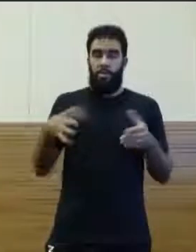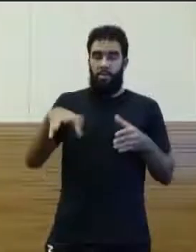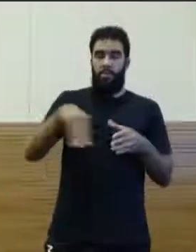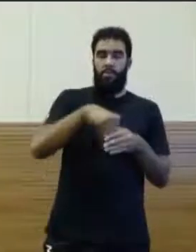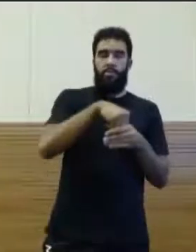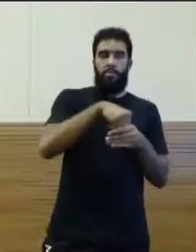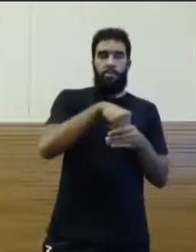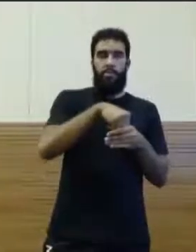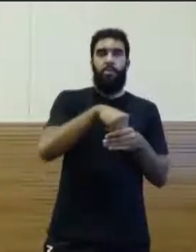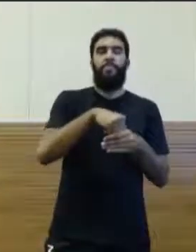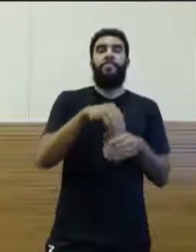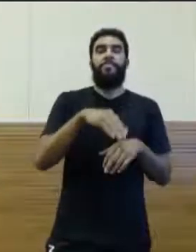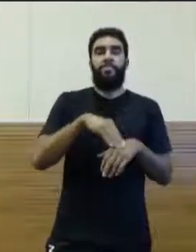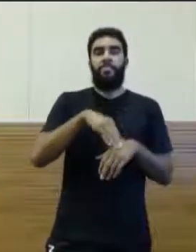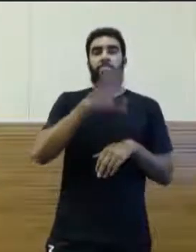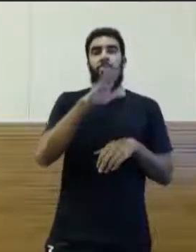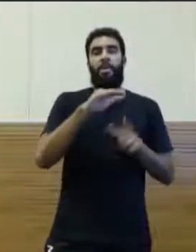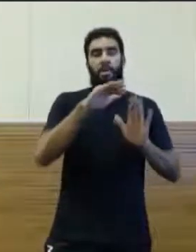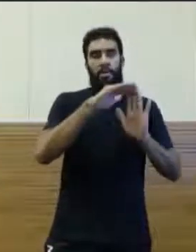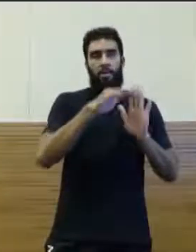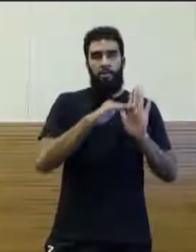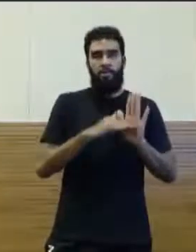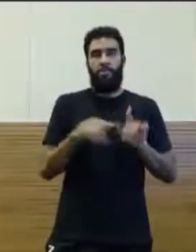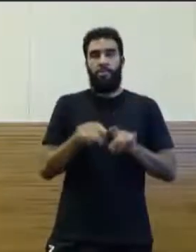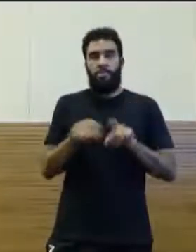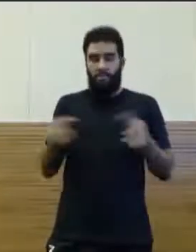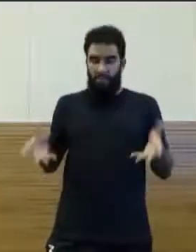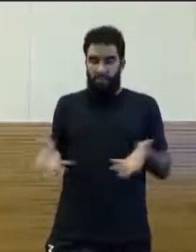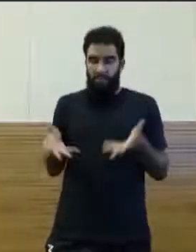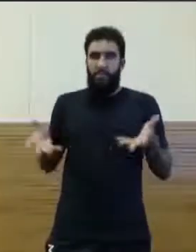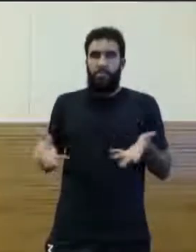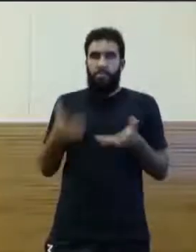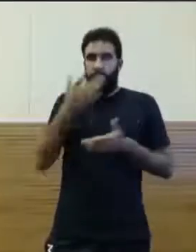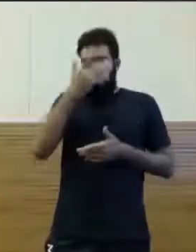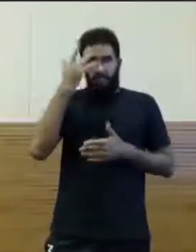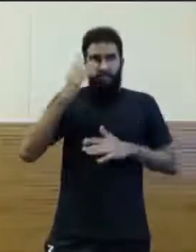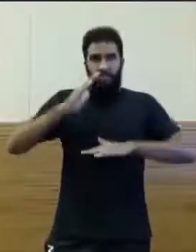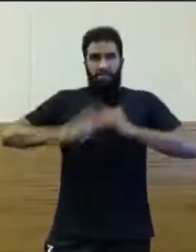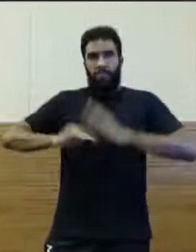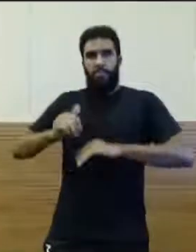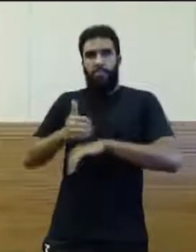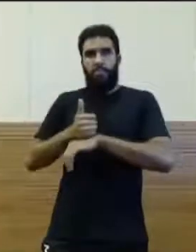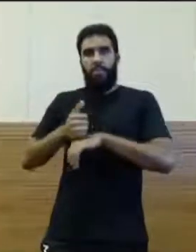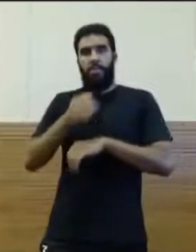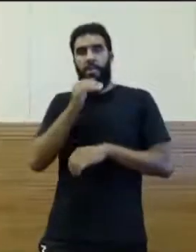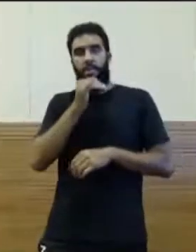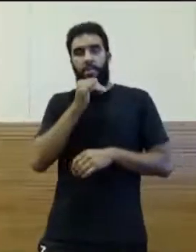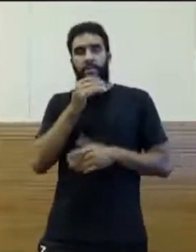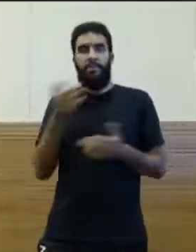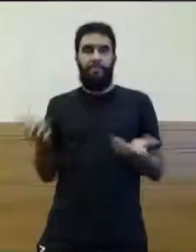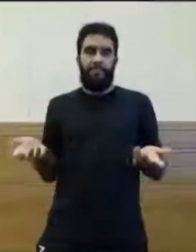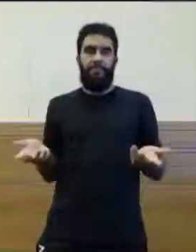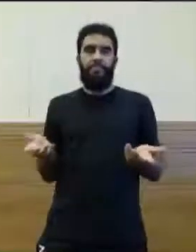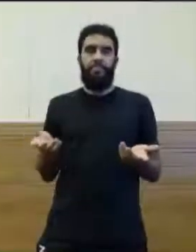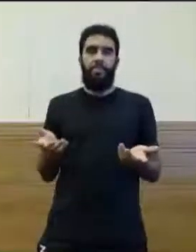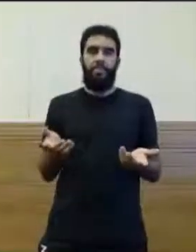in this moment incorporating more guidelines and also incorporating of